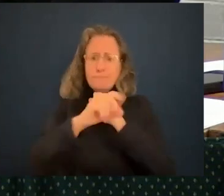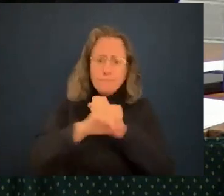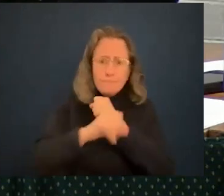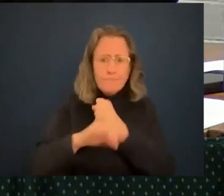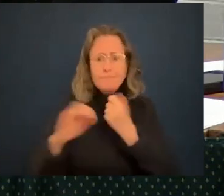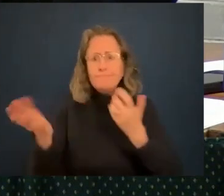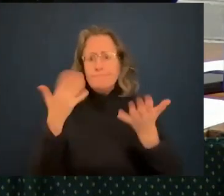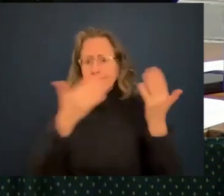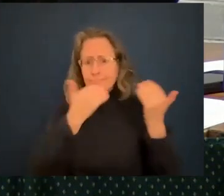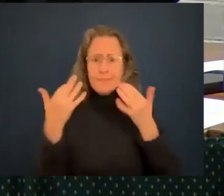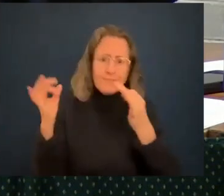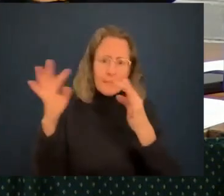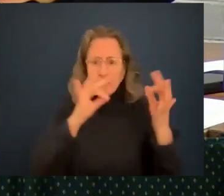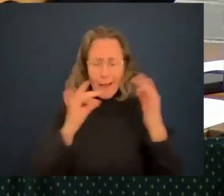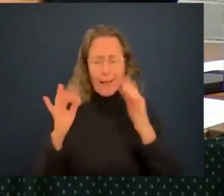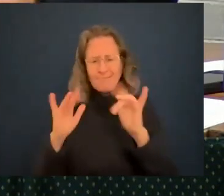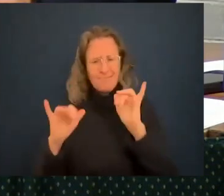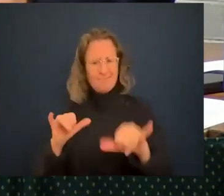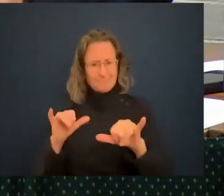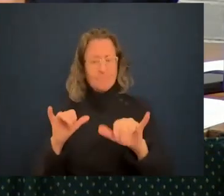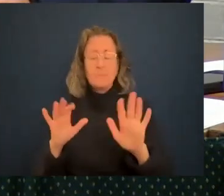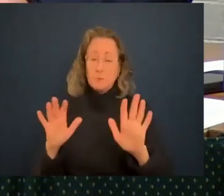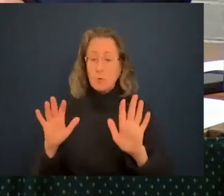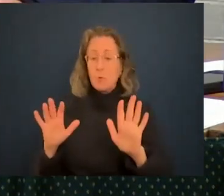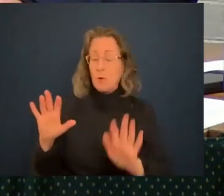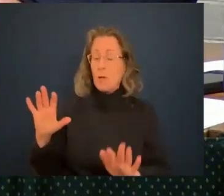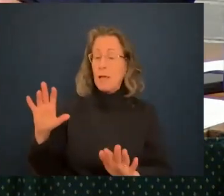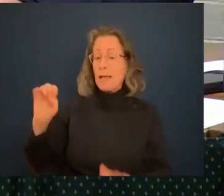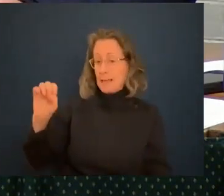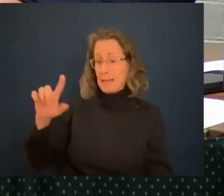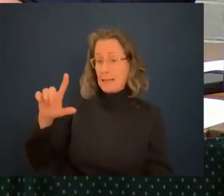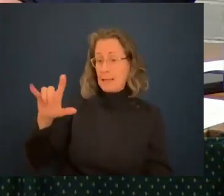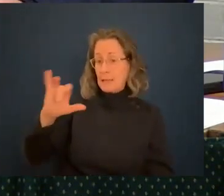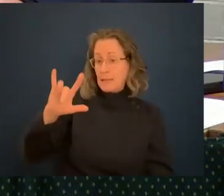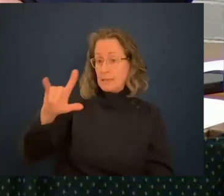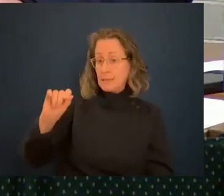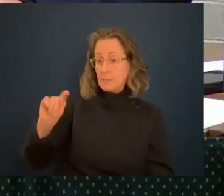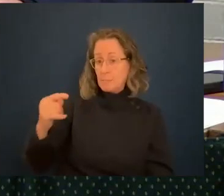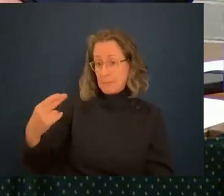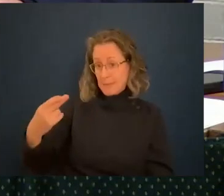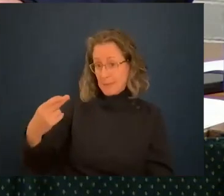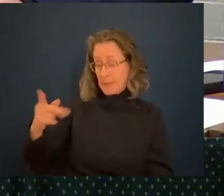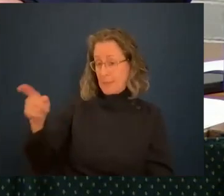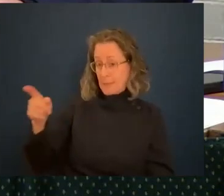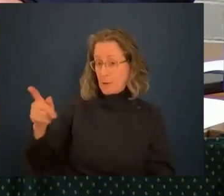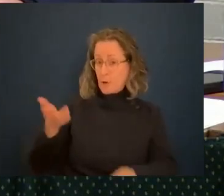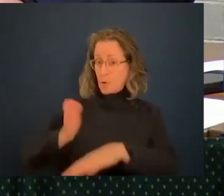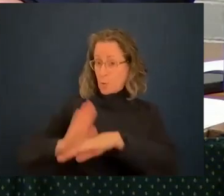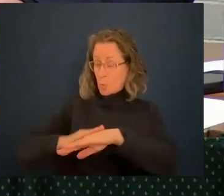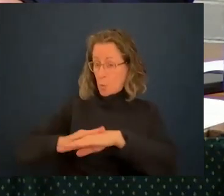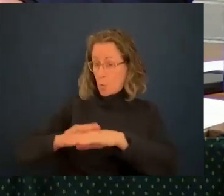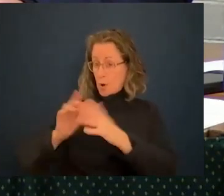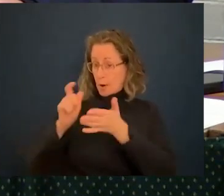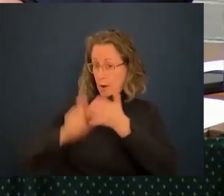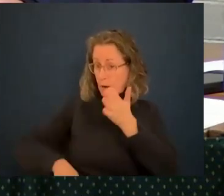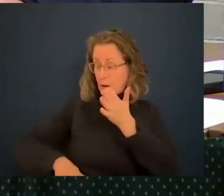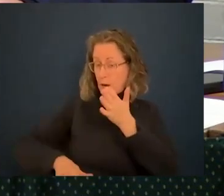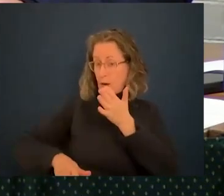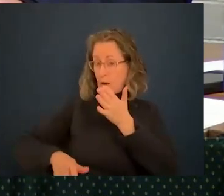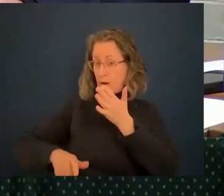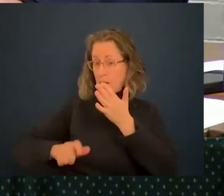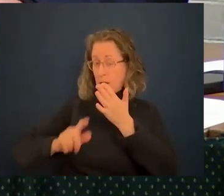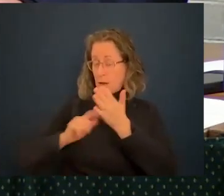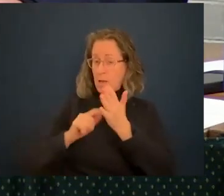yes agreed so Elizabeth I would say that the warning for this item is a